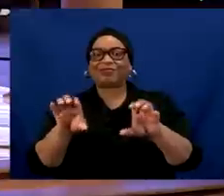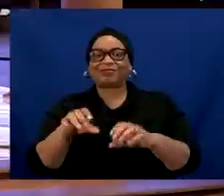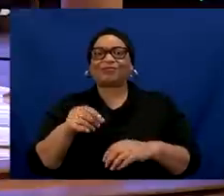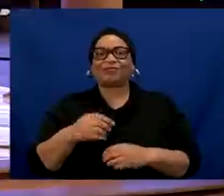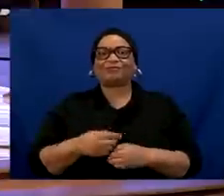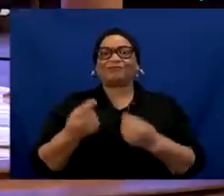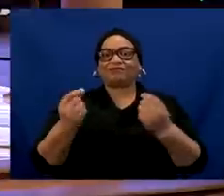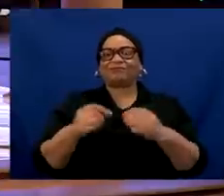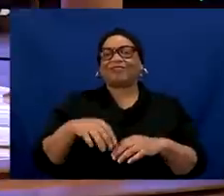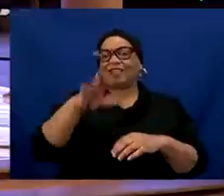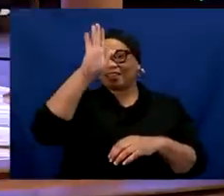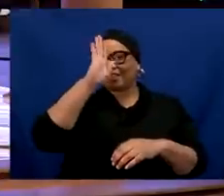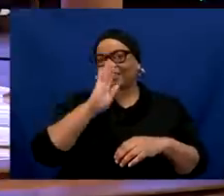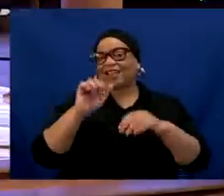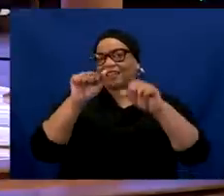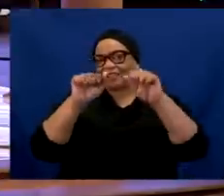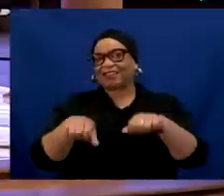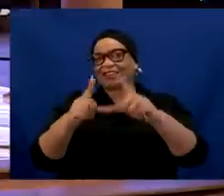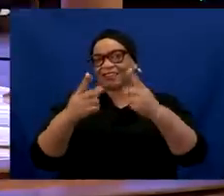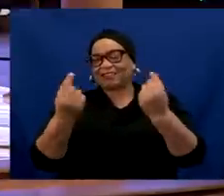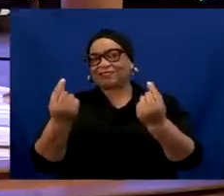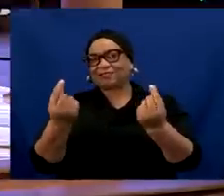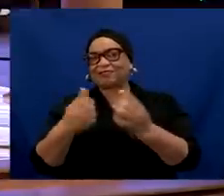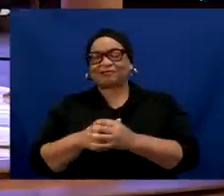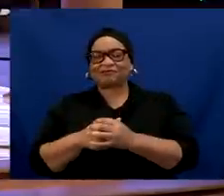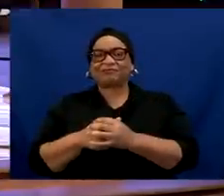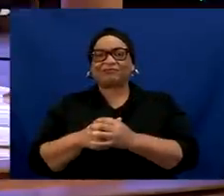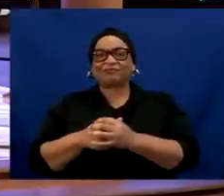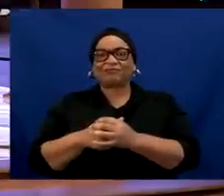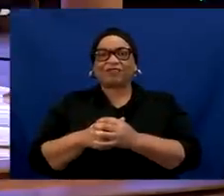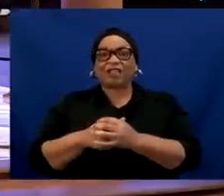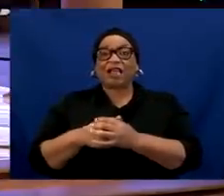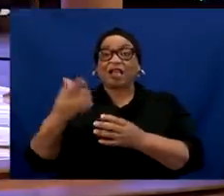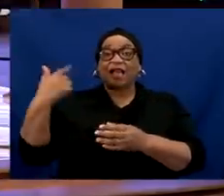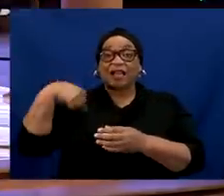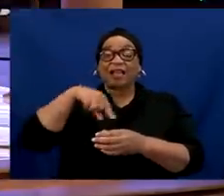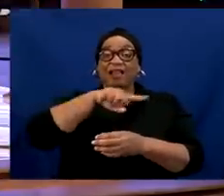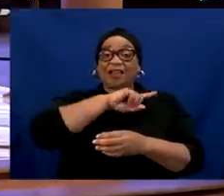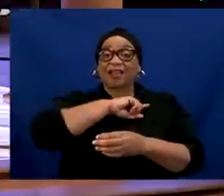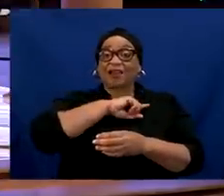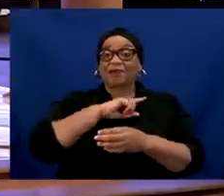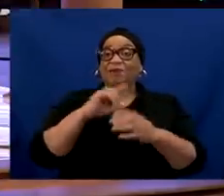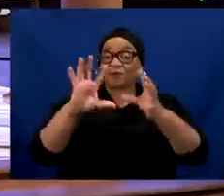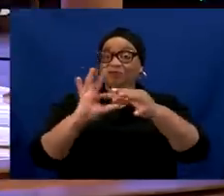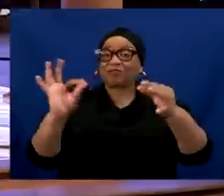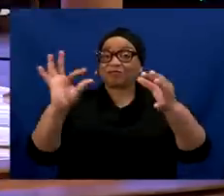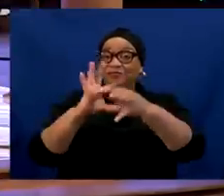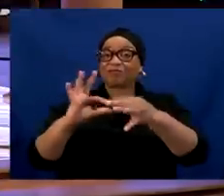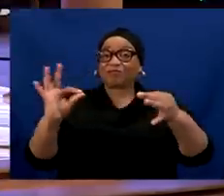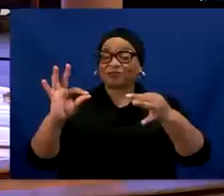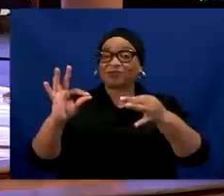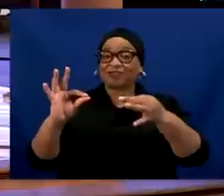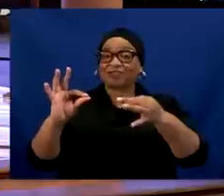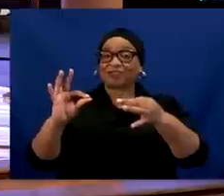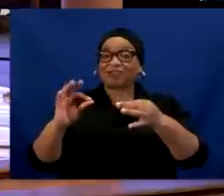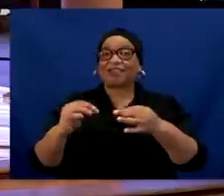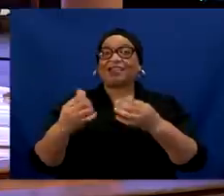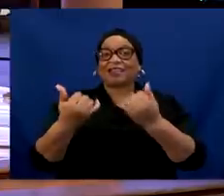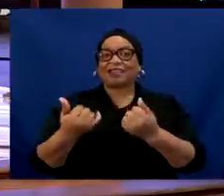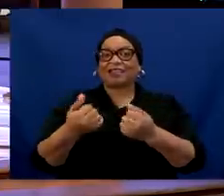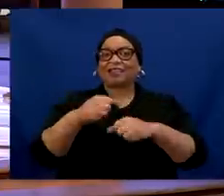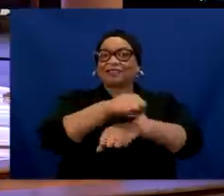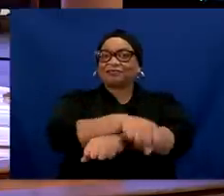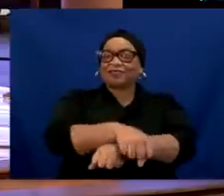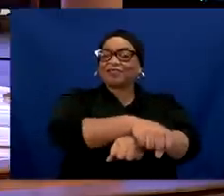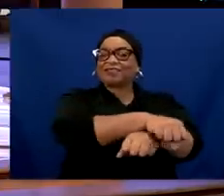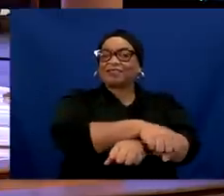God can do it. The story of our ancestry is that God can do it. How do you take an enslaved